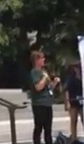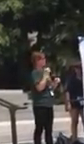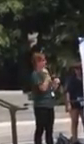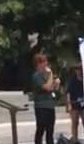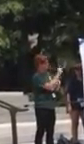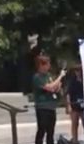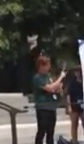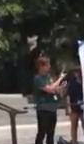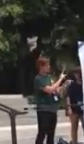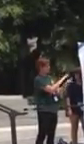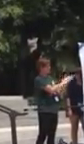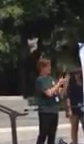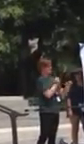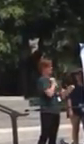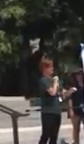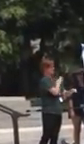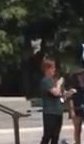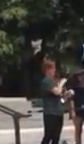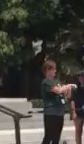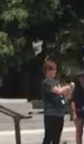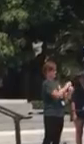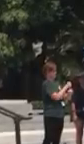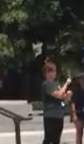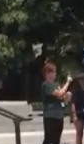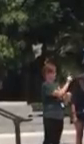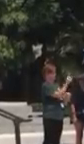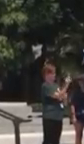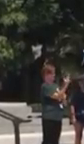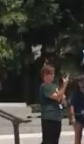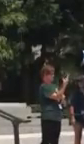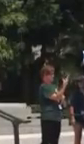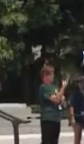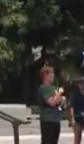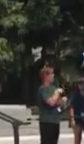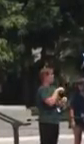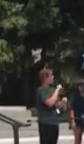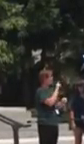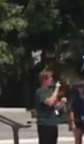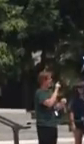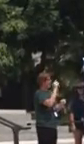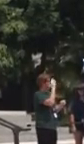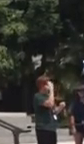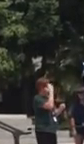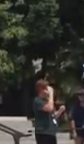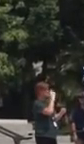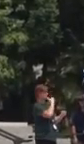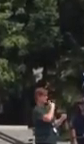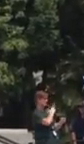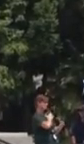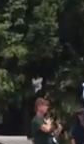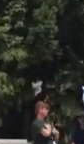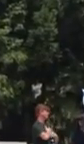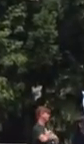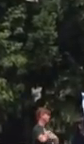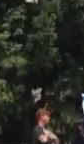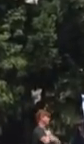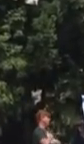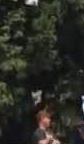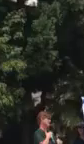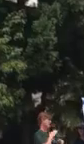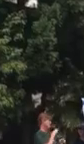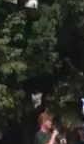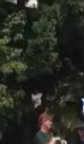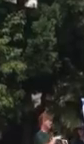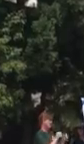back as a staff in 2011. I ended up really liking and enjoying my time here